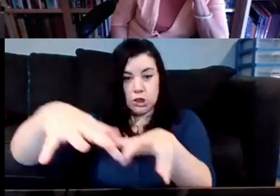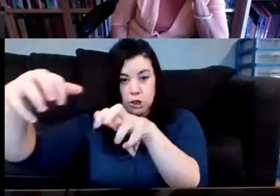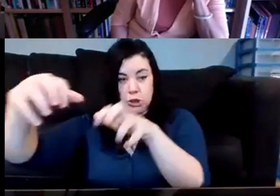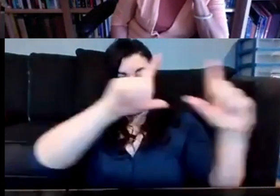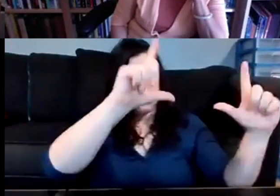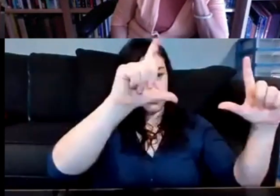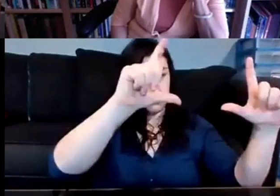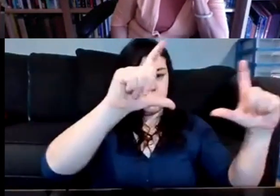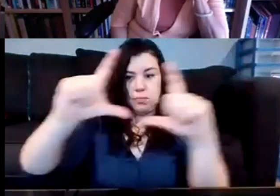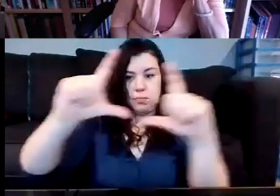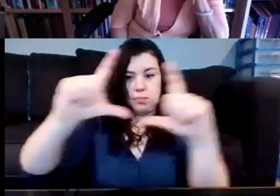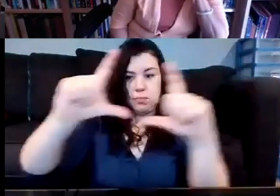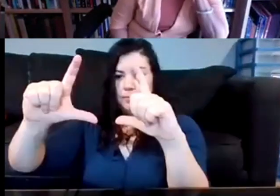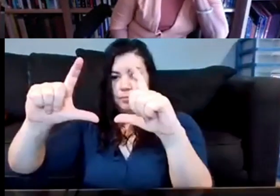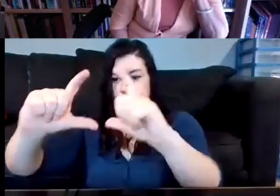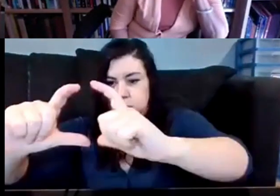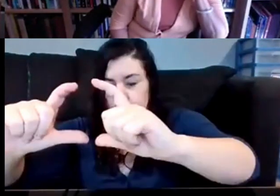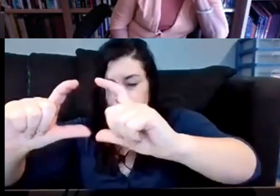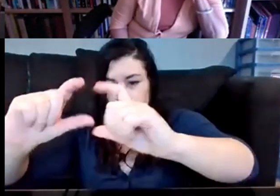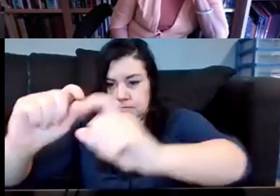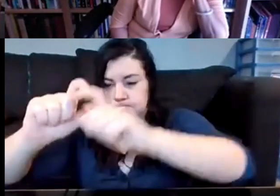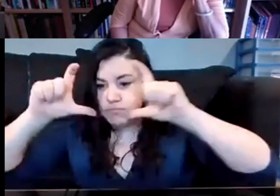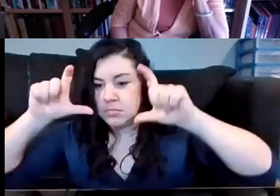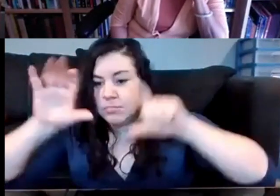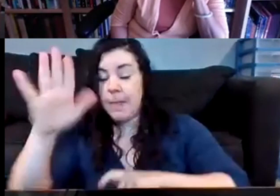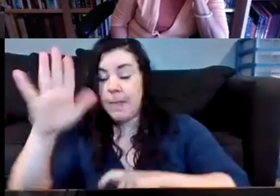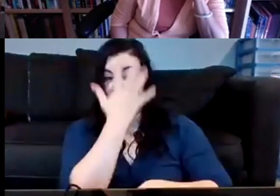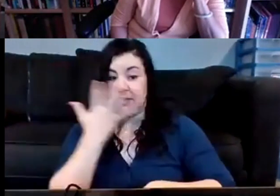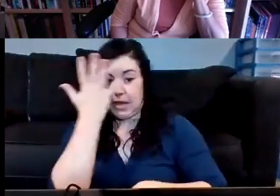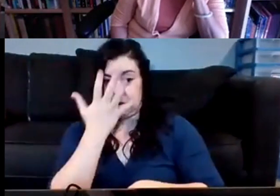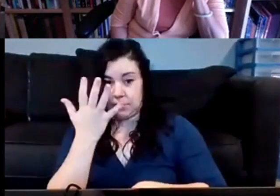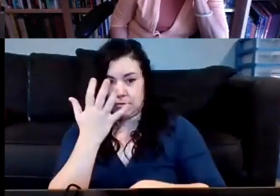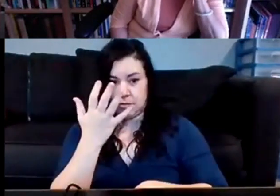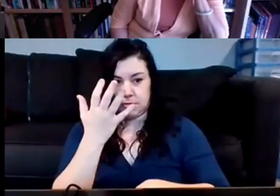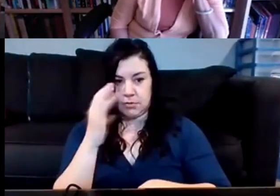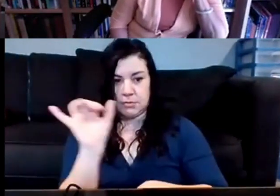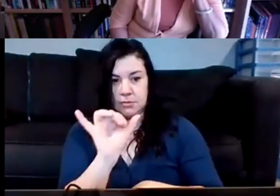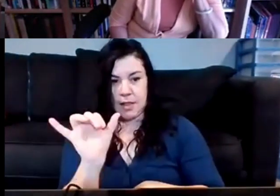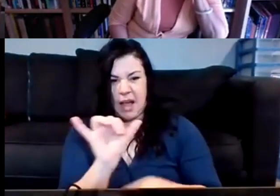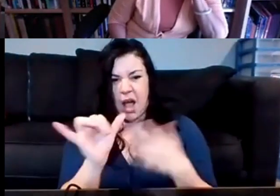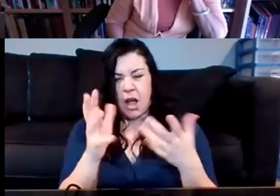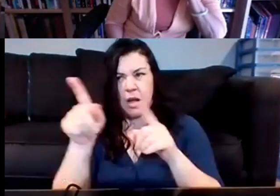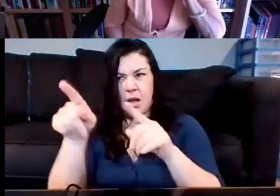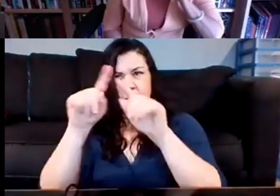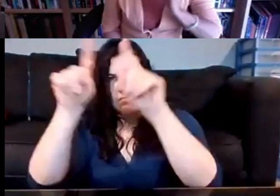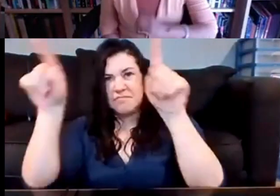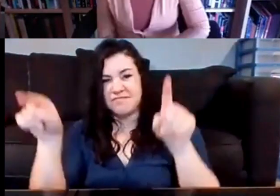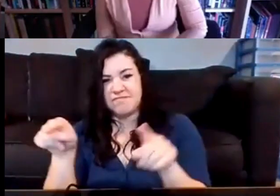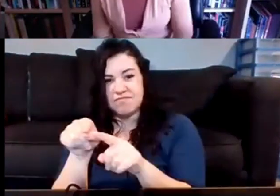whatever, chain necklace, like a cameo, like